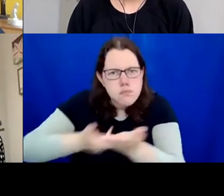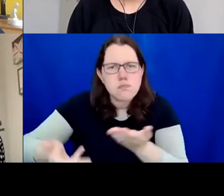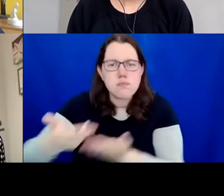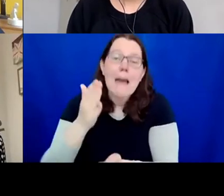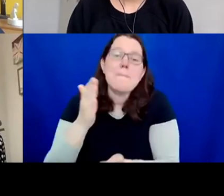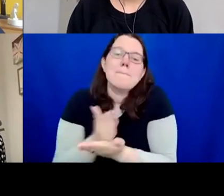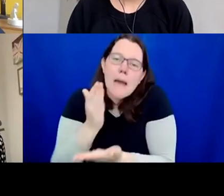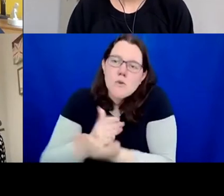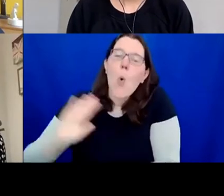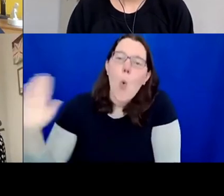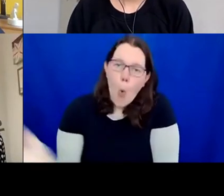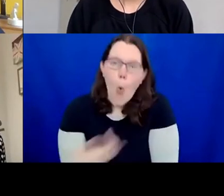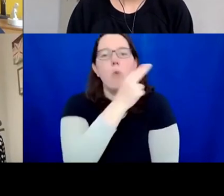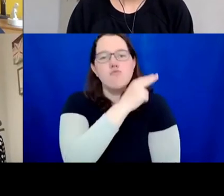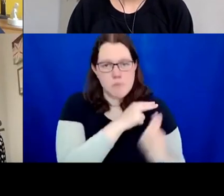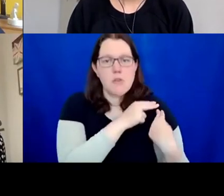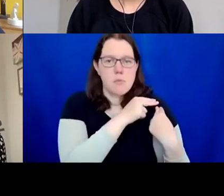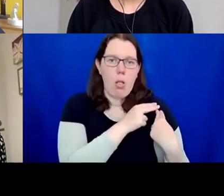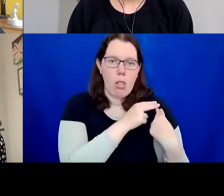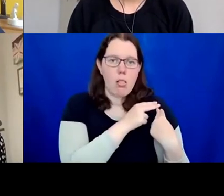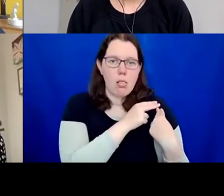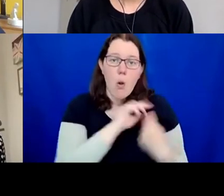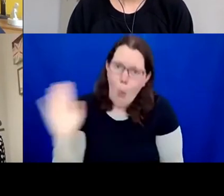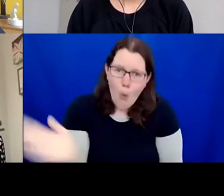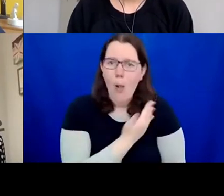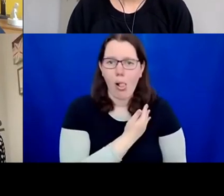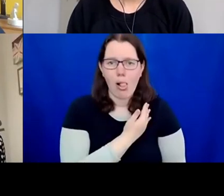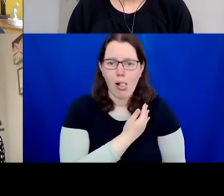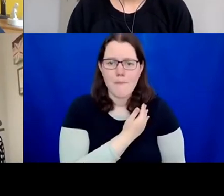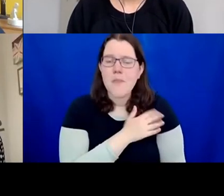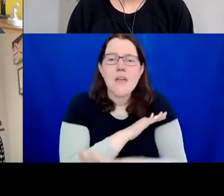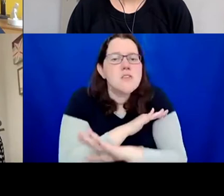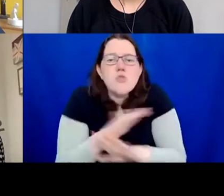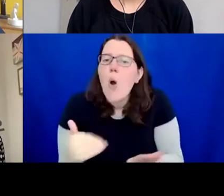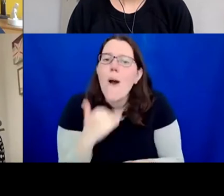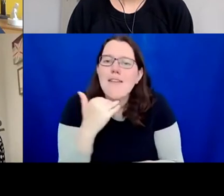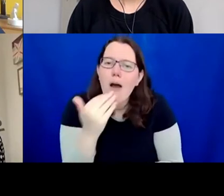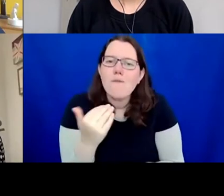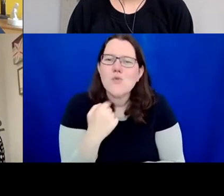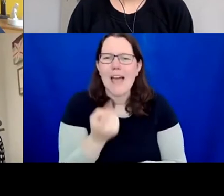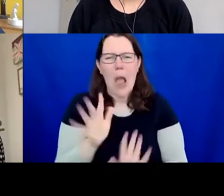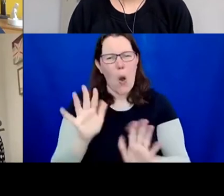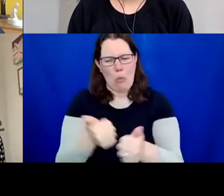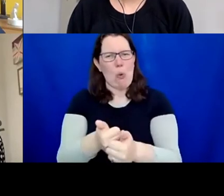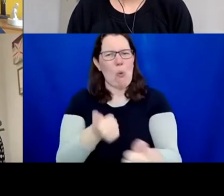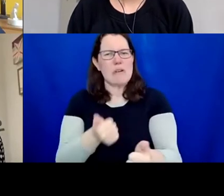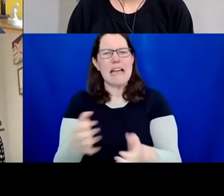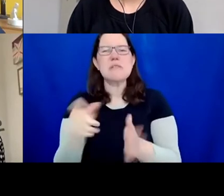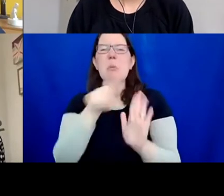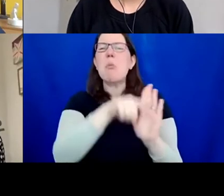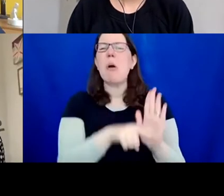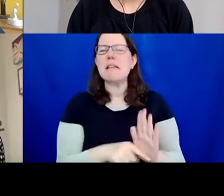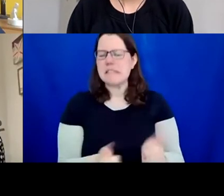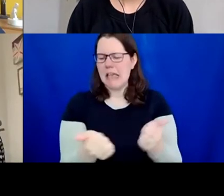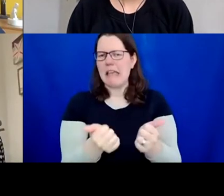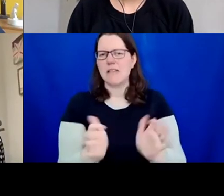this. So I think that's, you know, it doesn't, not good enough just to kind of sit behind the organization. You know, is that, you know, as